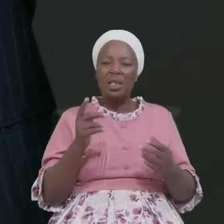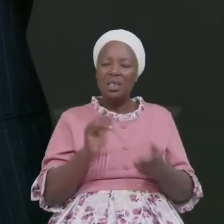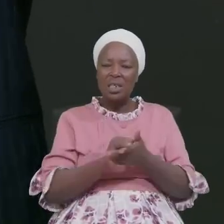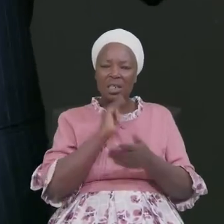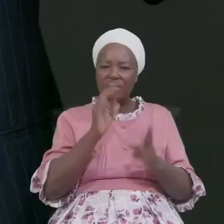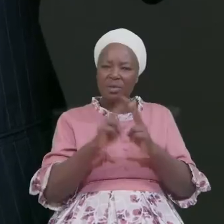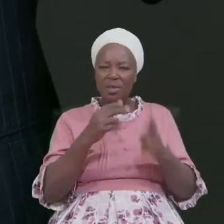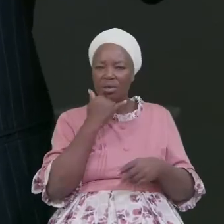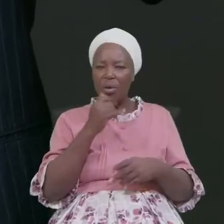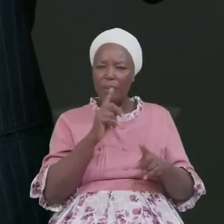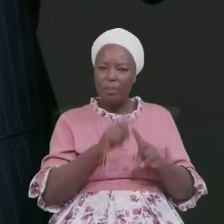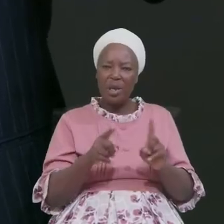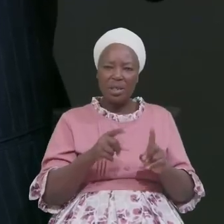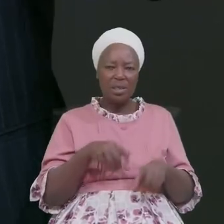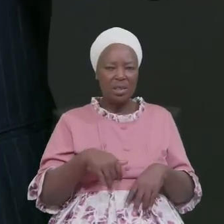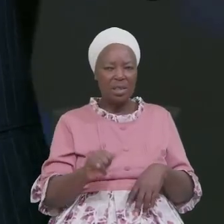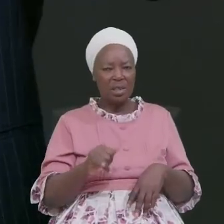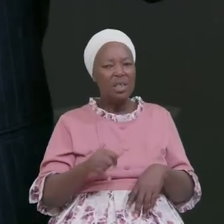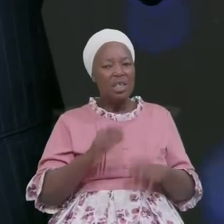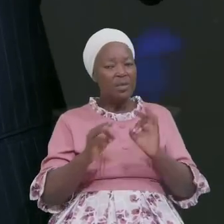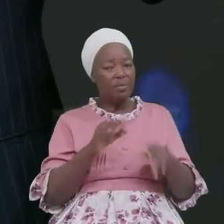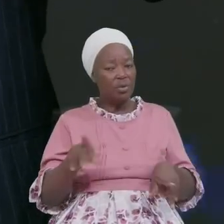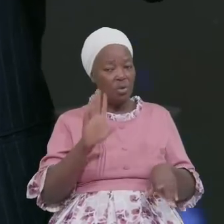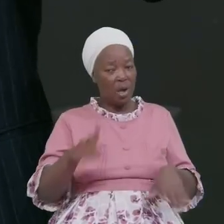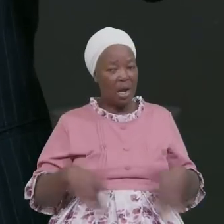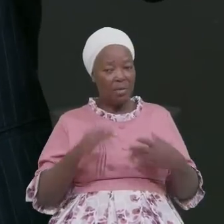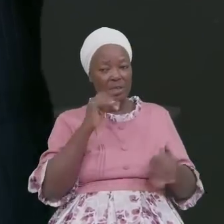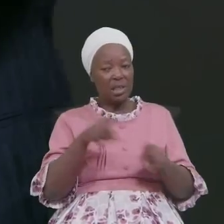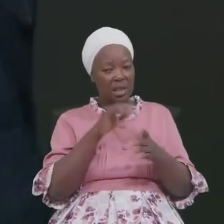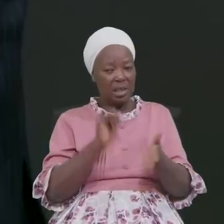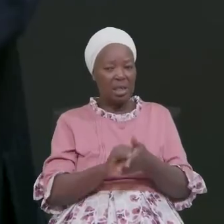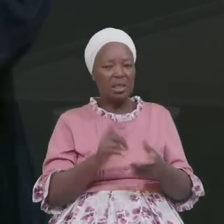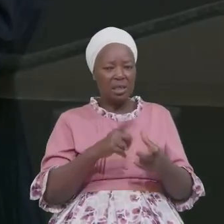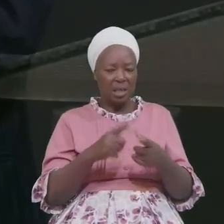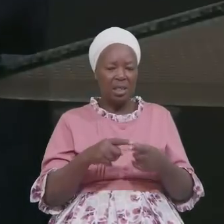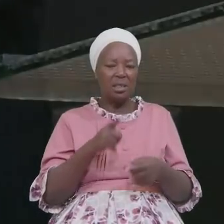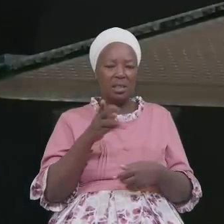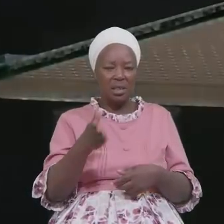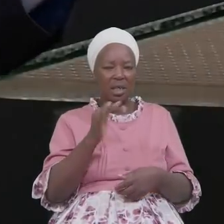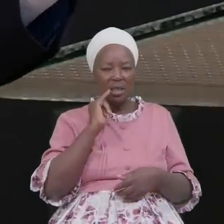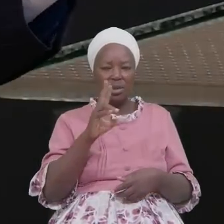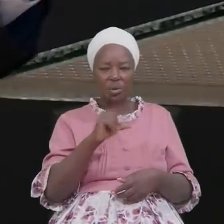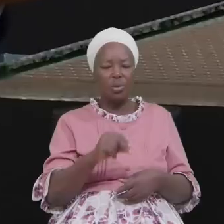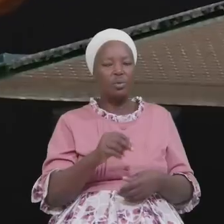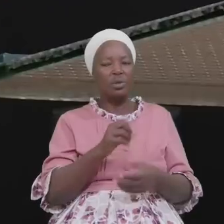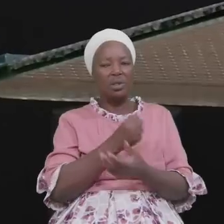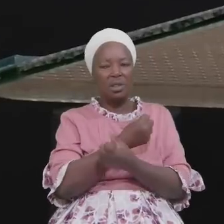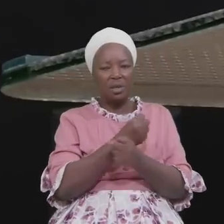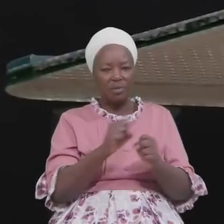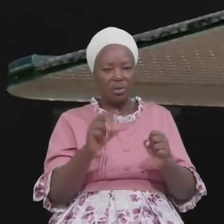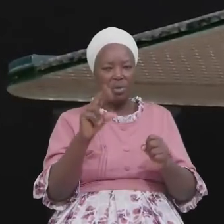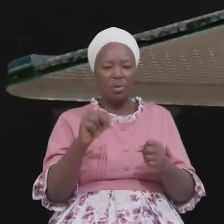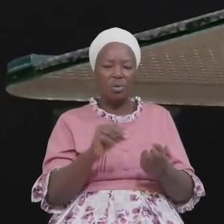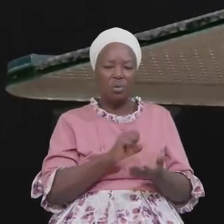that, there is no salvation and there is no sanctification. There is no glory. But the